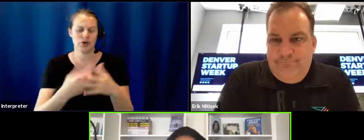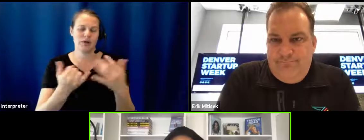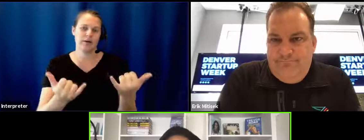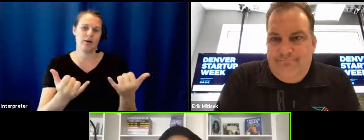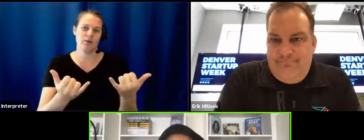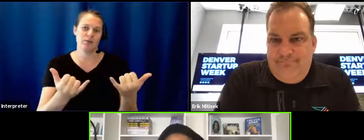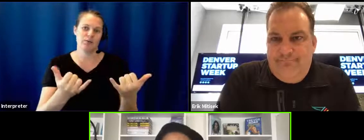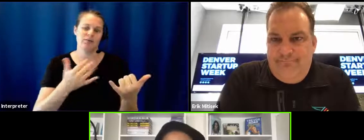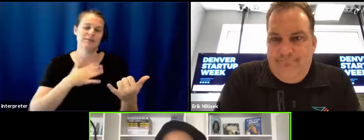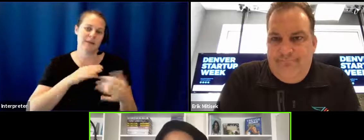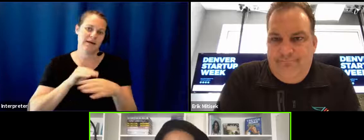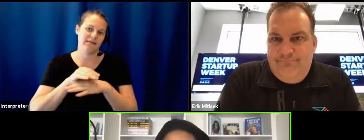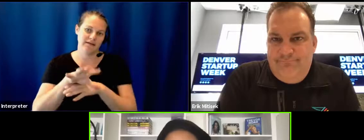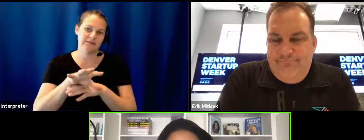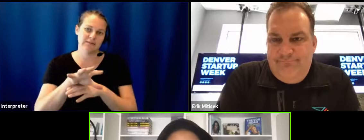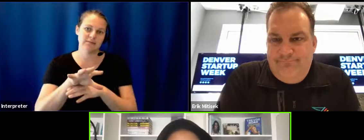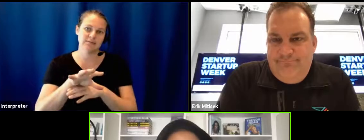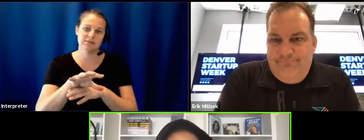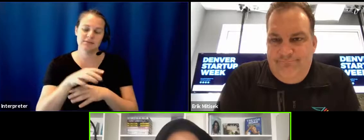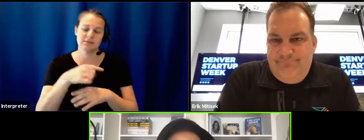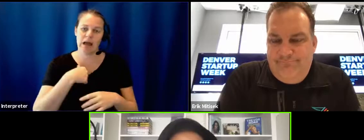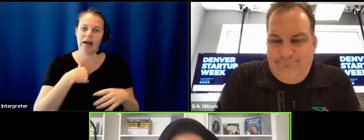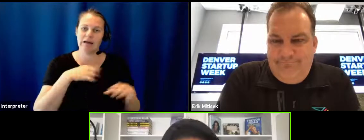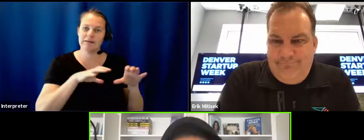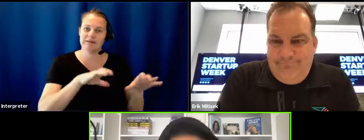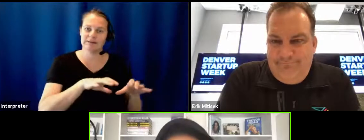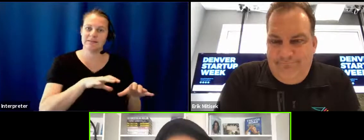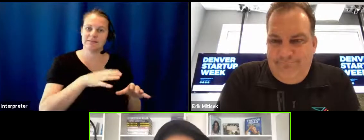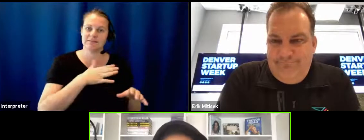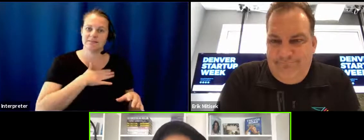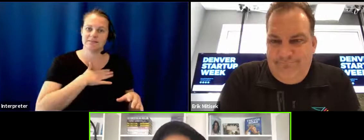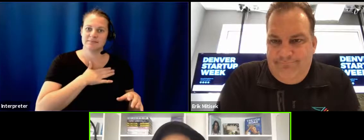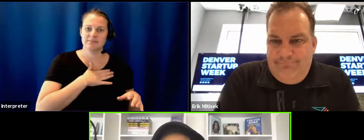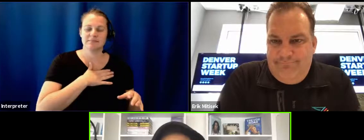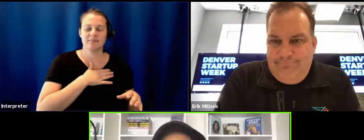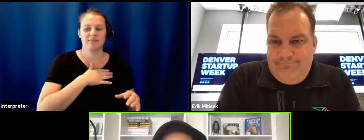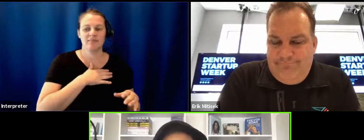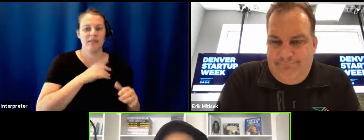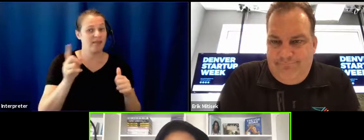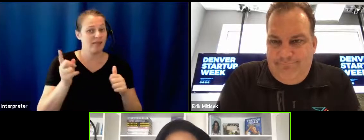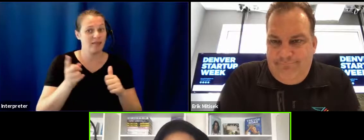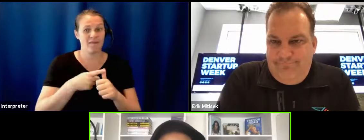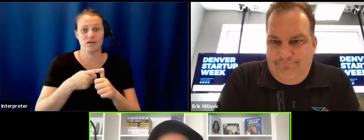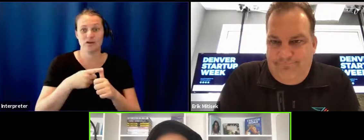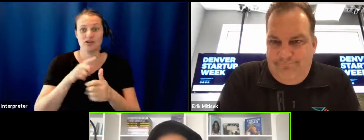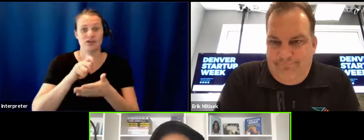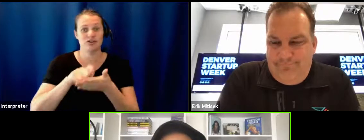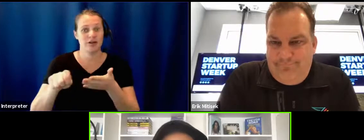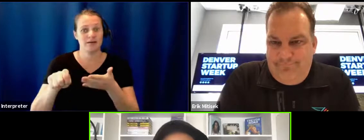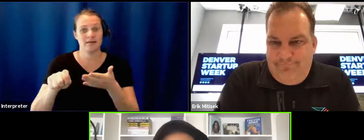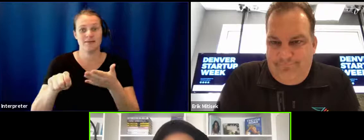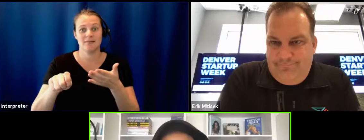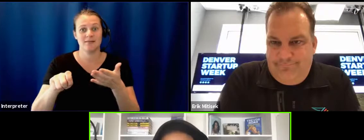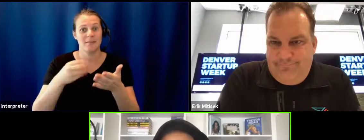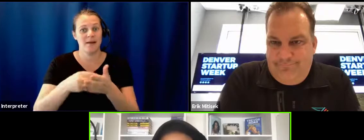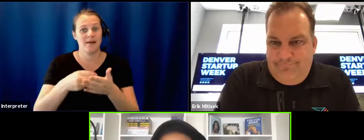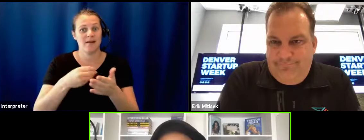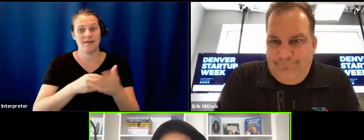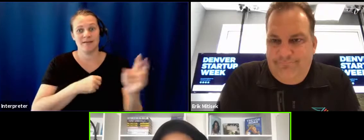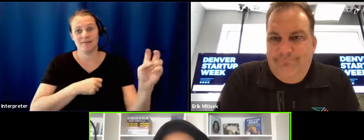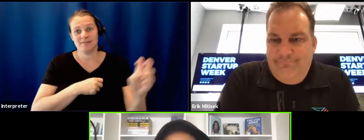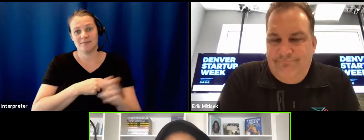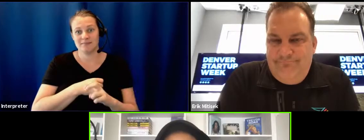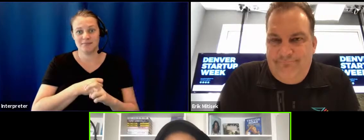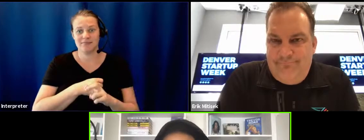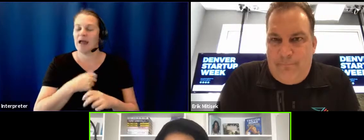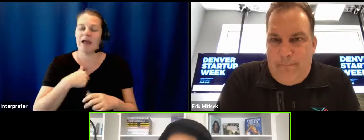that's my advice. And that's what I did to do that. And then from the moment I got the first check, that first wire, I never stopped. So